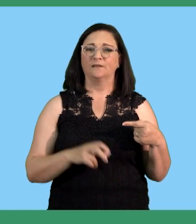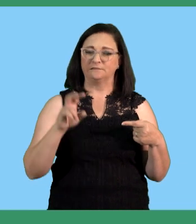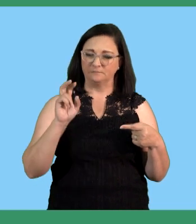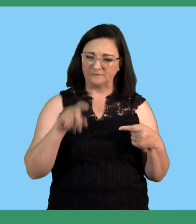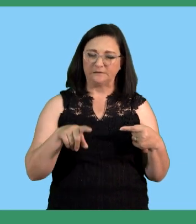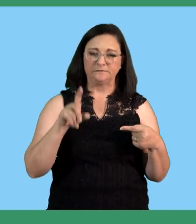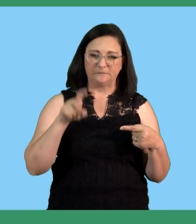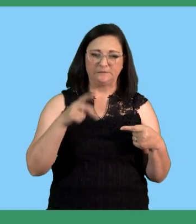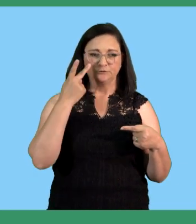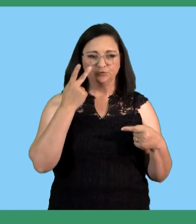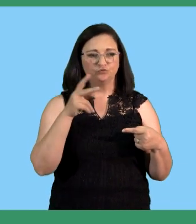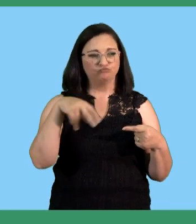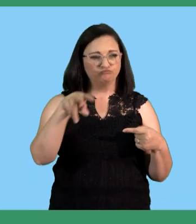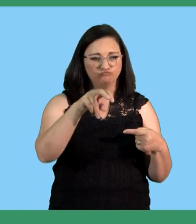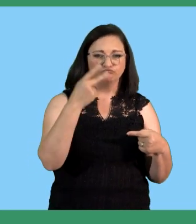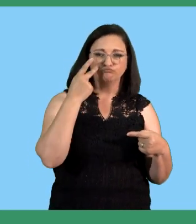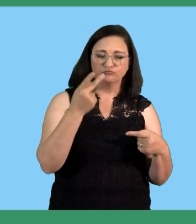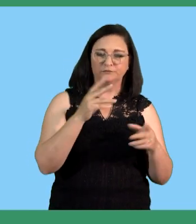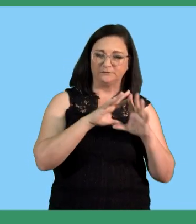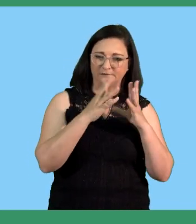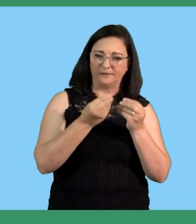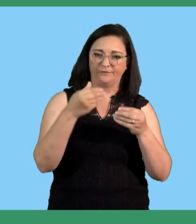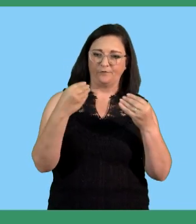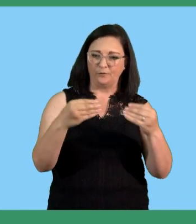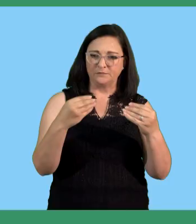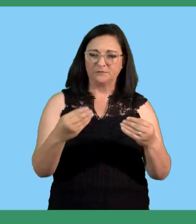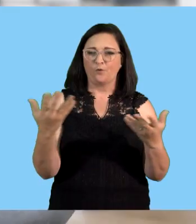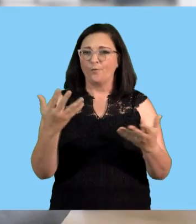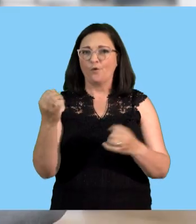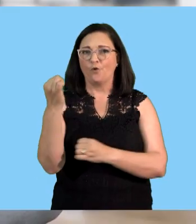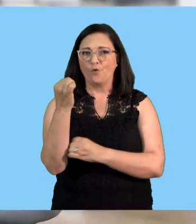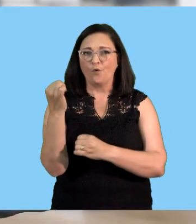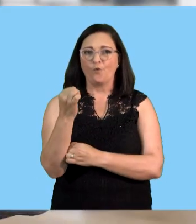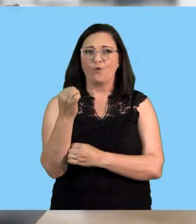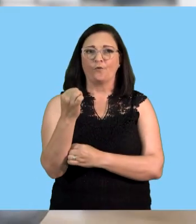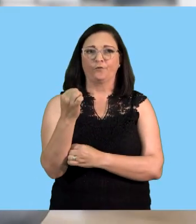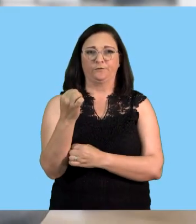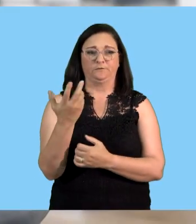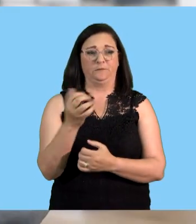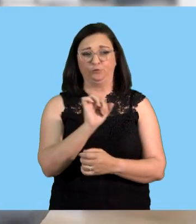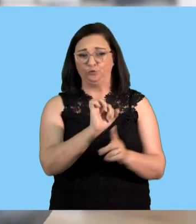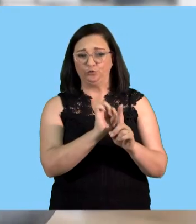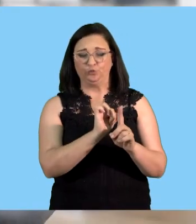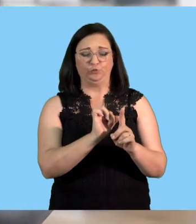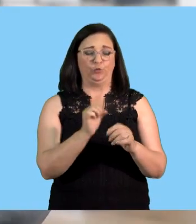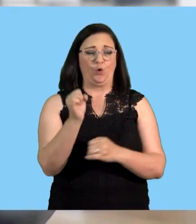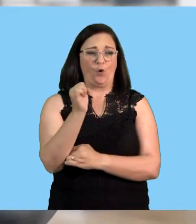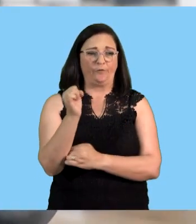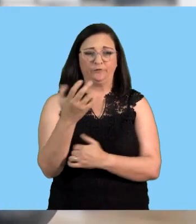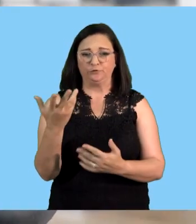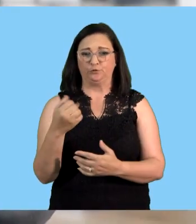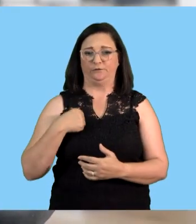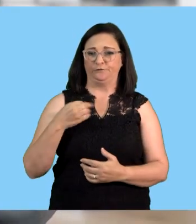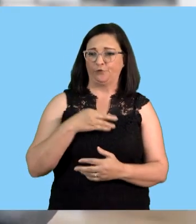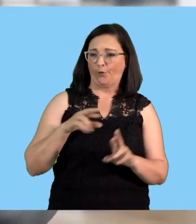a tour so that you can know the ins and outs of the business. You know where the office is based, or your office if you've got an office, the staff room